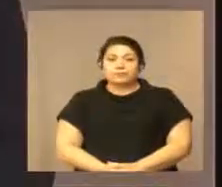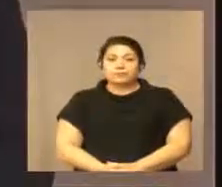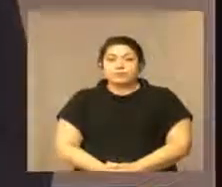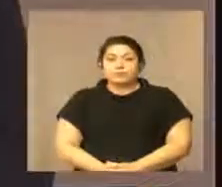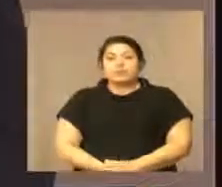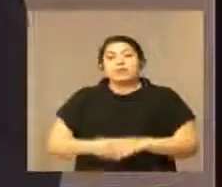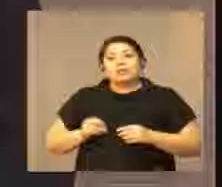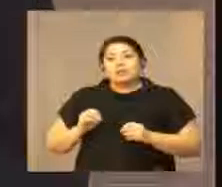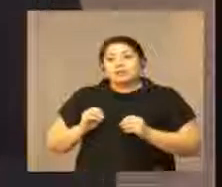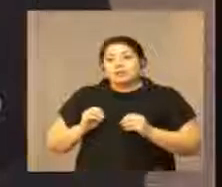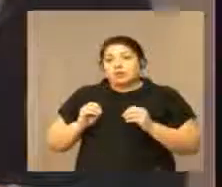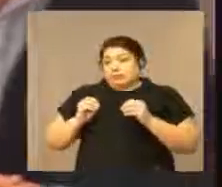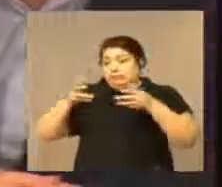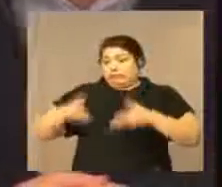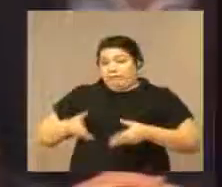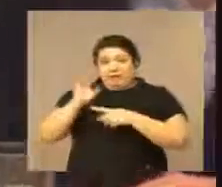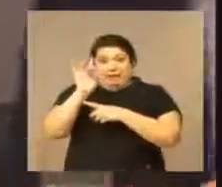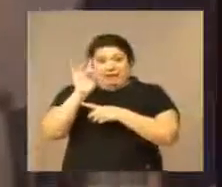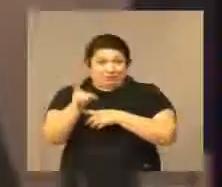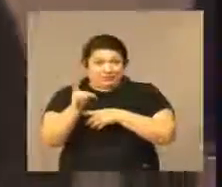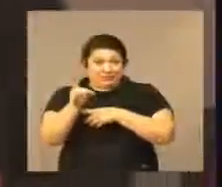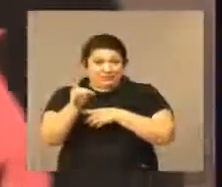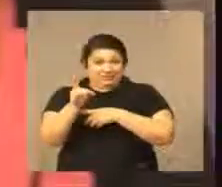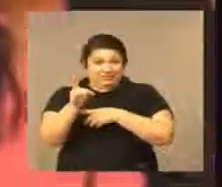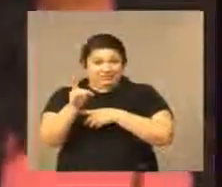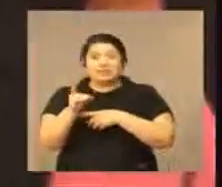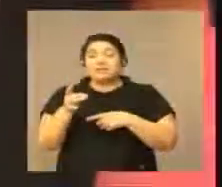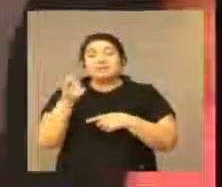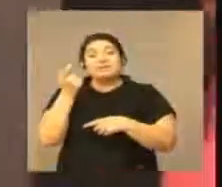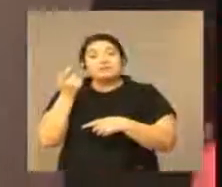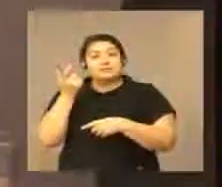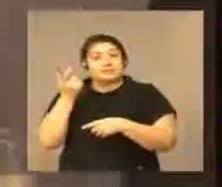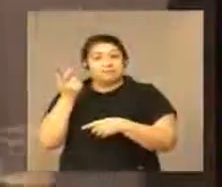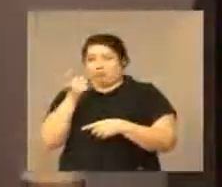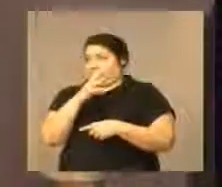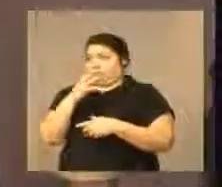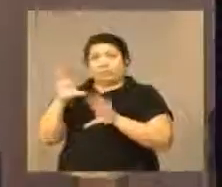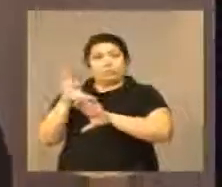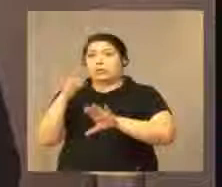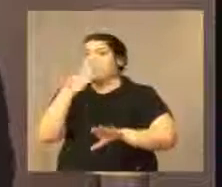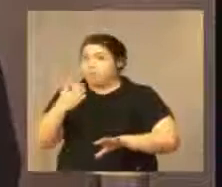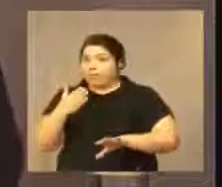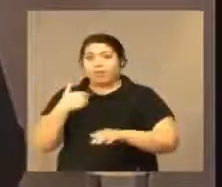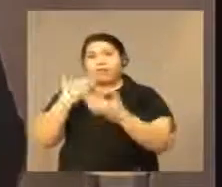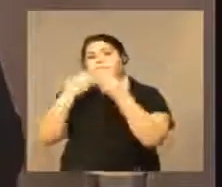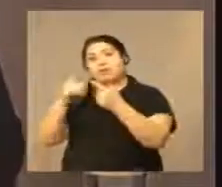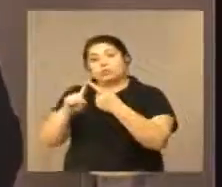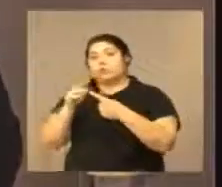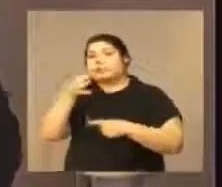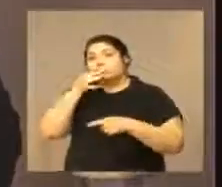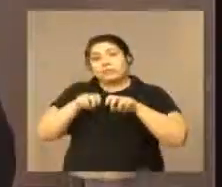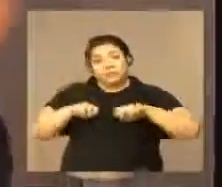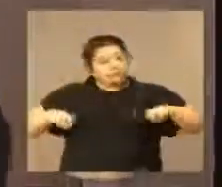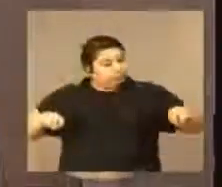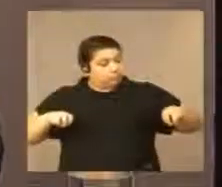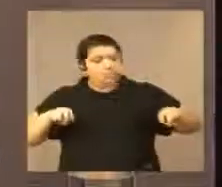Okay, so we have, I think, 8 minutes left. So we did actually excellent. Thank you to the expert panel for,